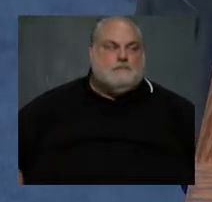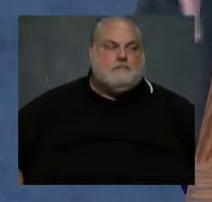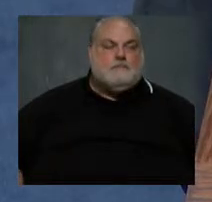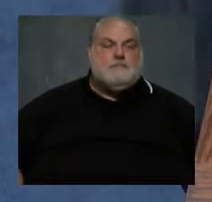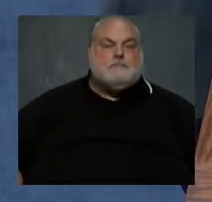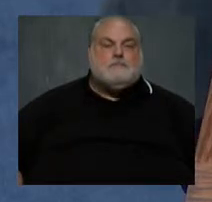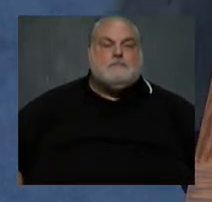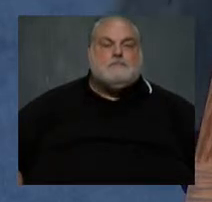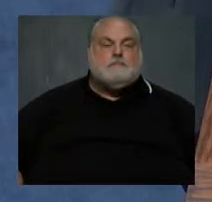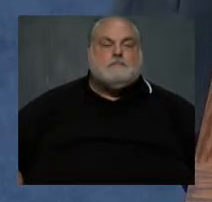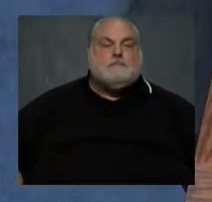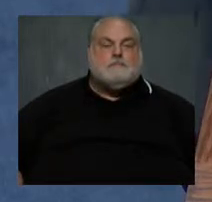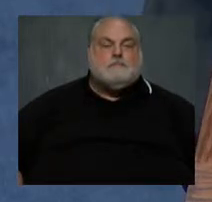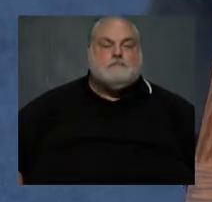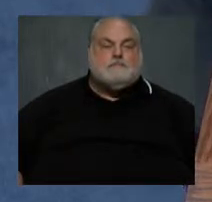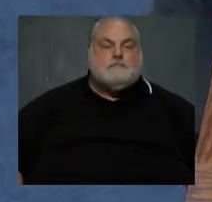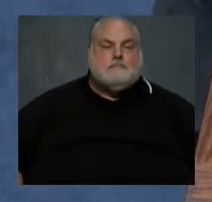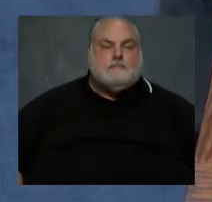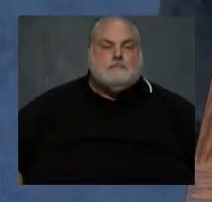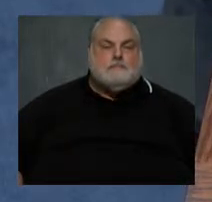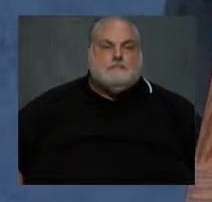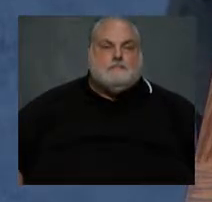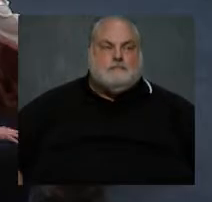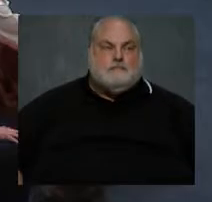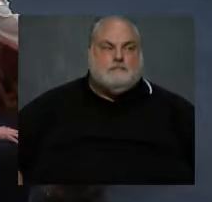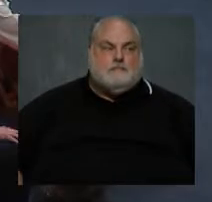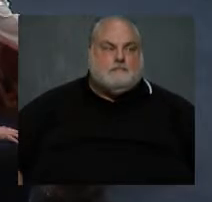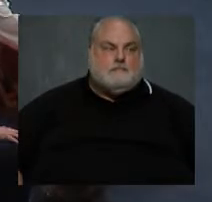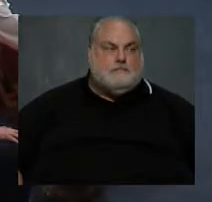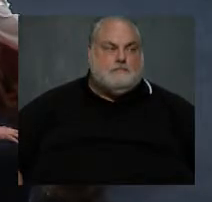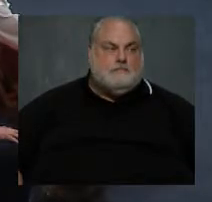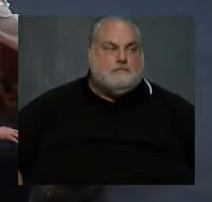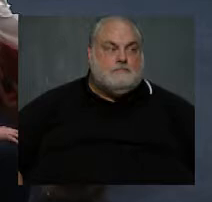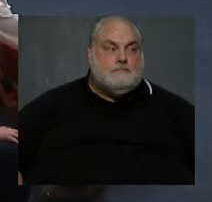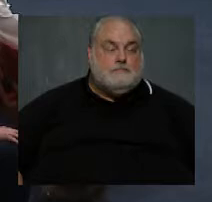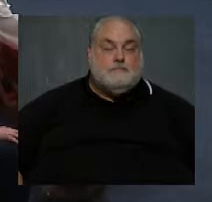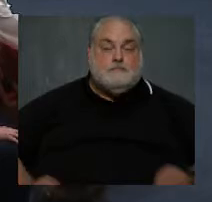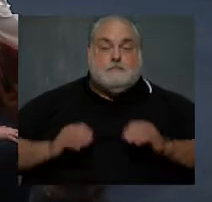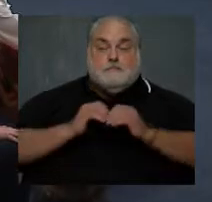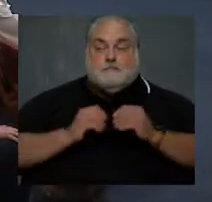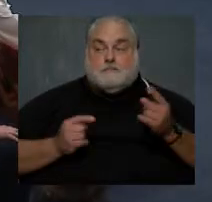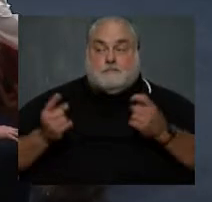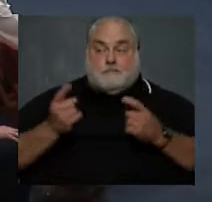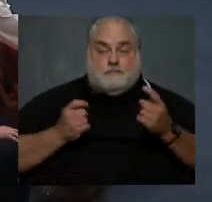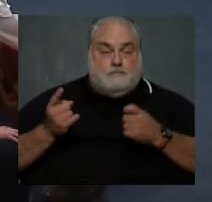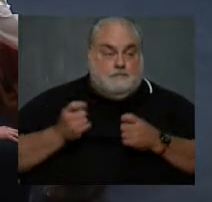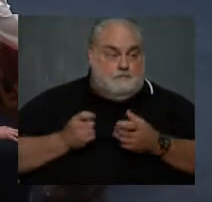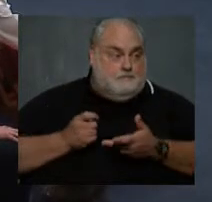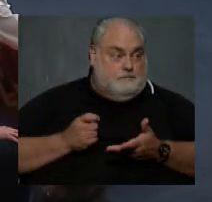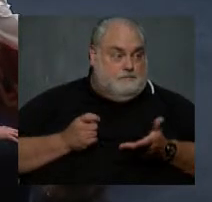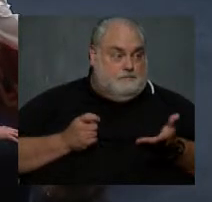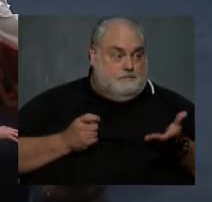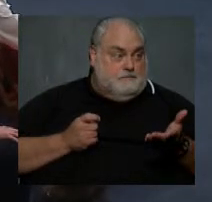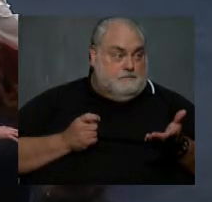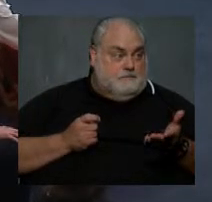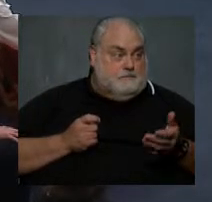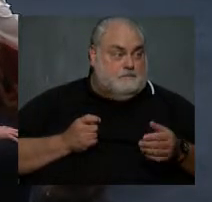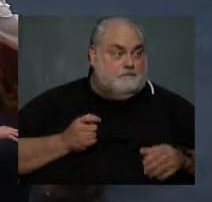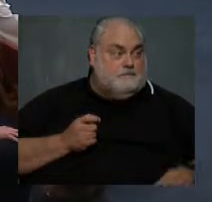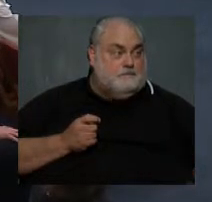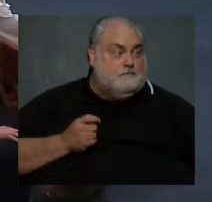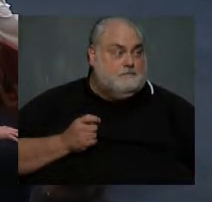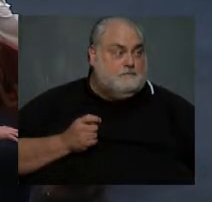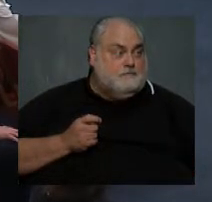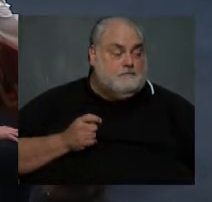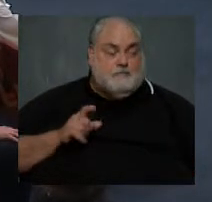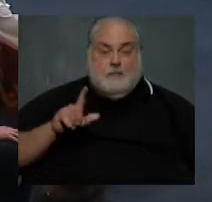east side of the road has got some grade separation. Okay. Any other commissioners? Mr. You